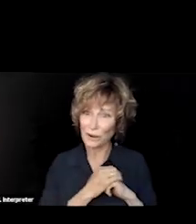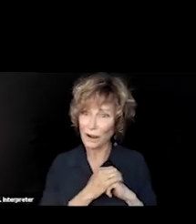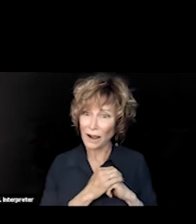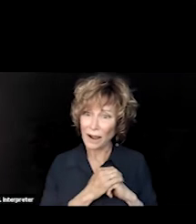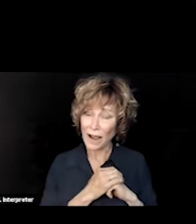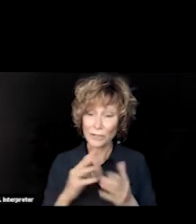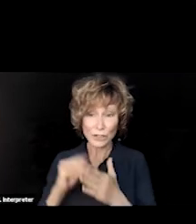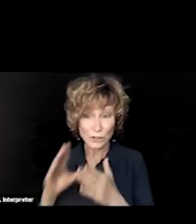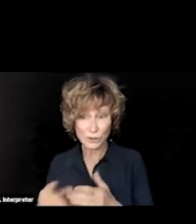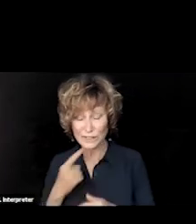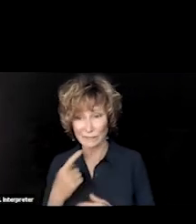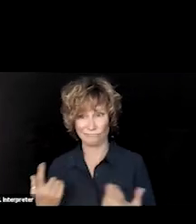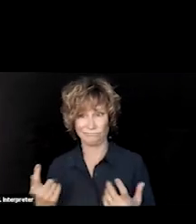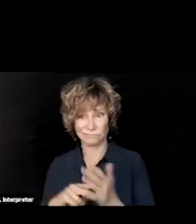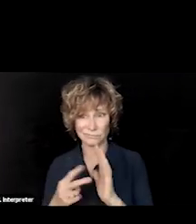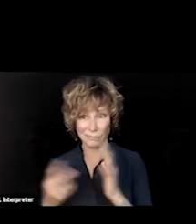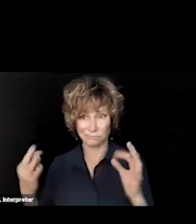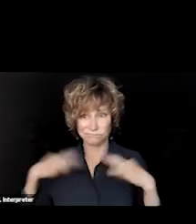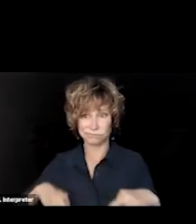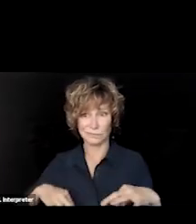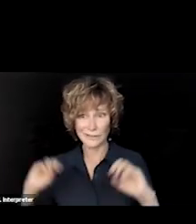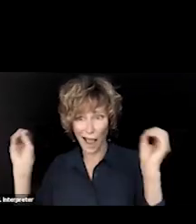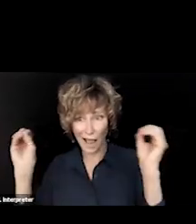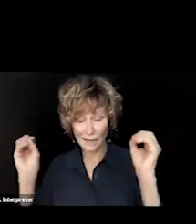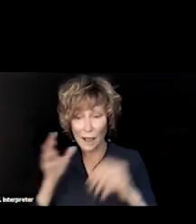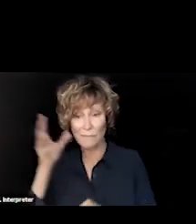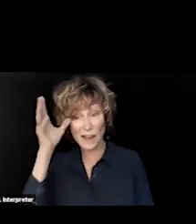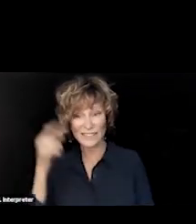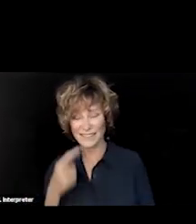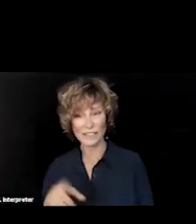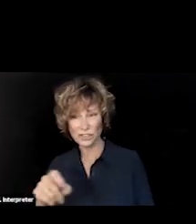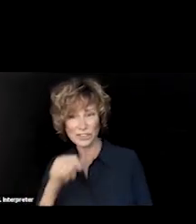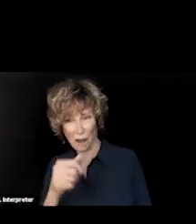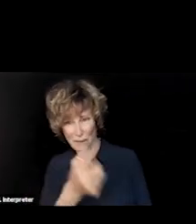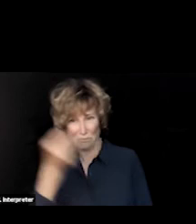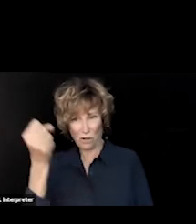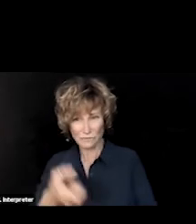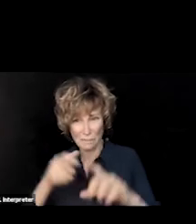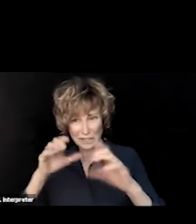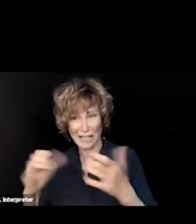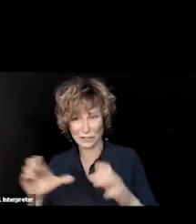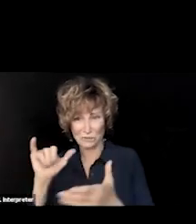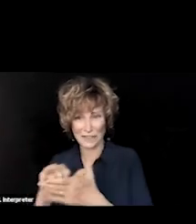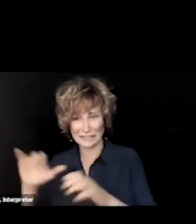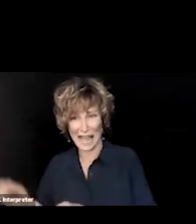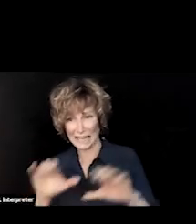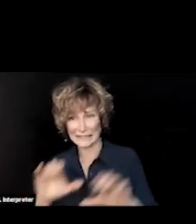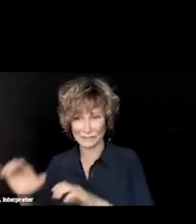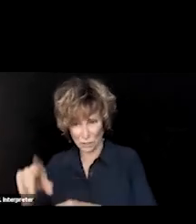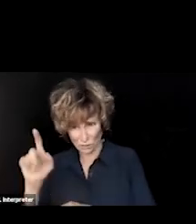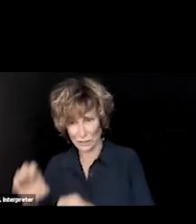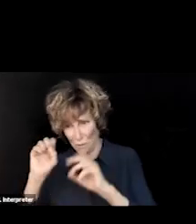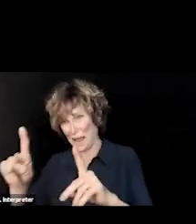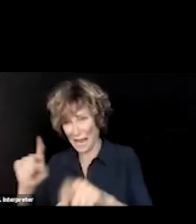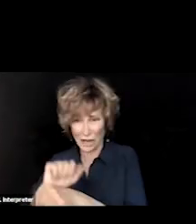The students that said they're meaningless had parents at home that said, they shouldn't be pulling you out of class to do those activities. You need to be